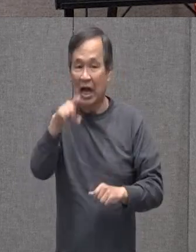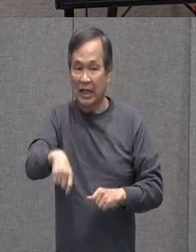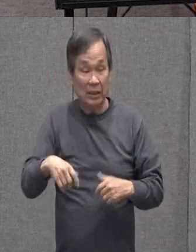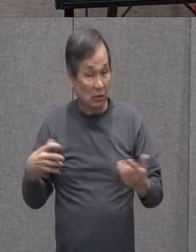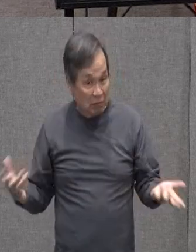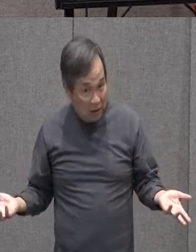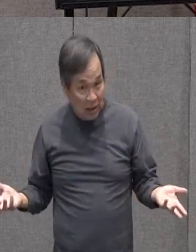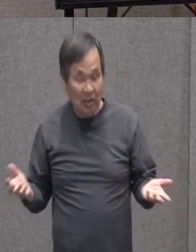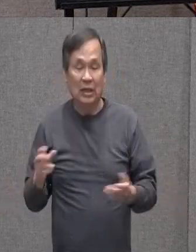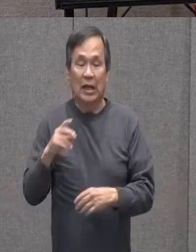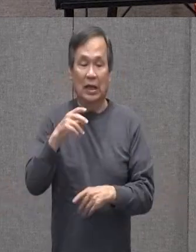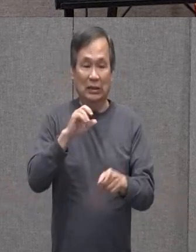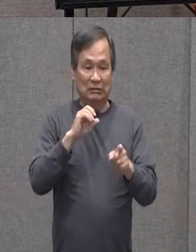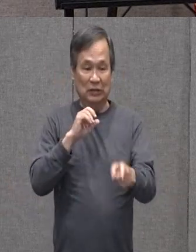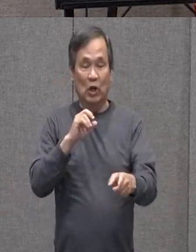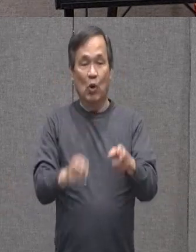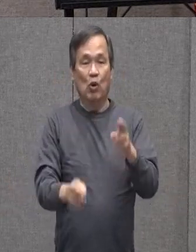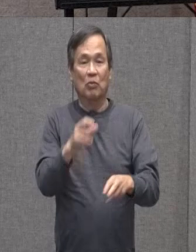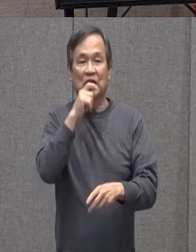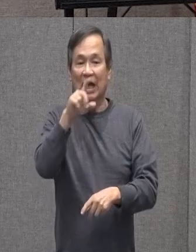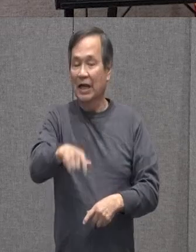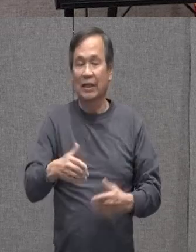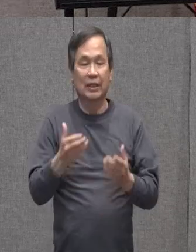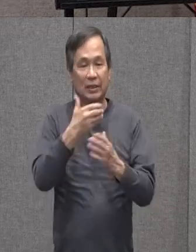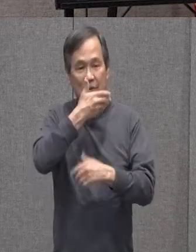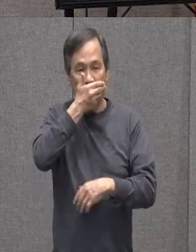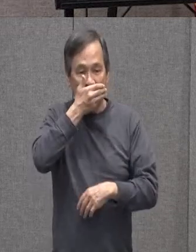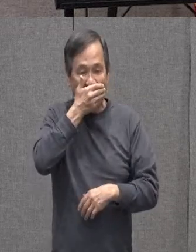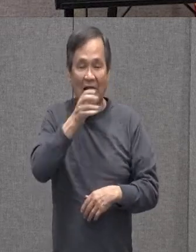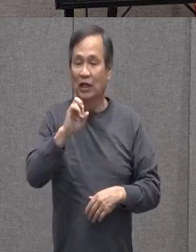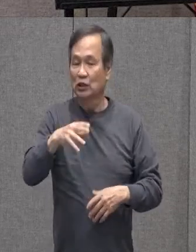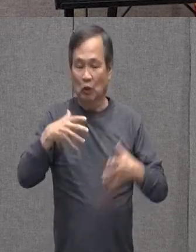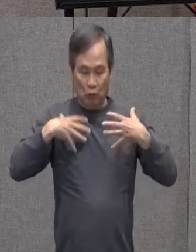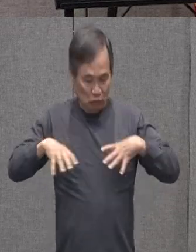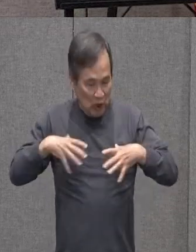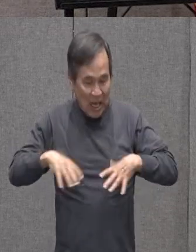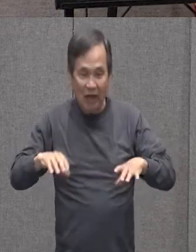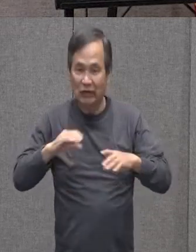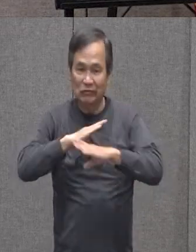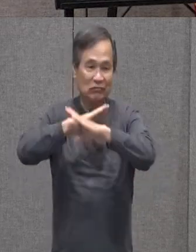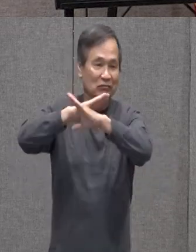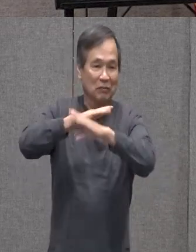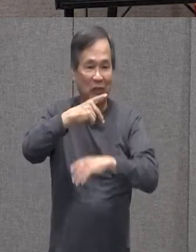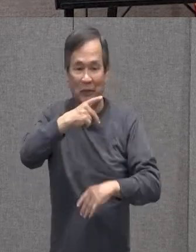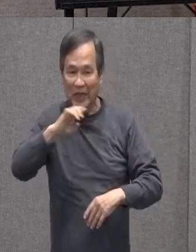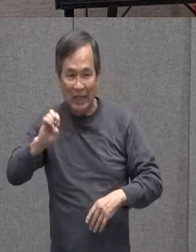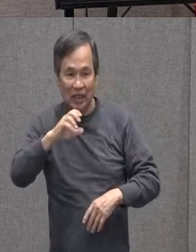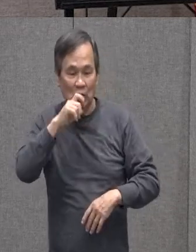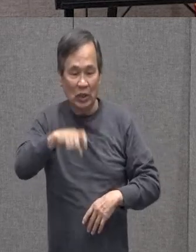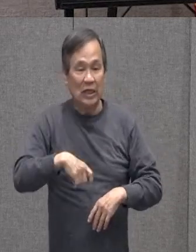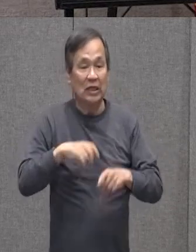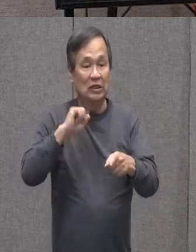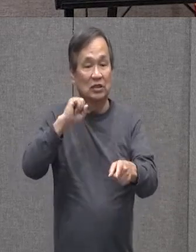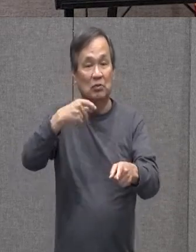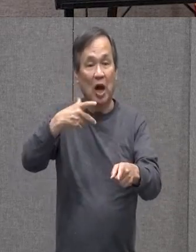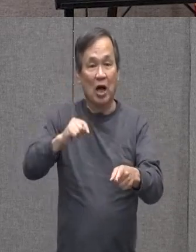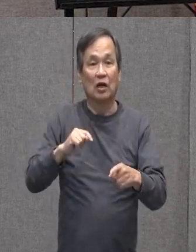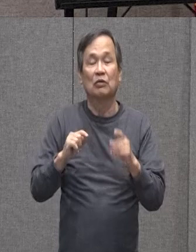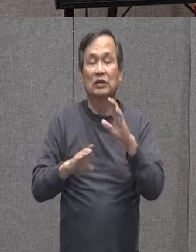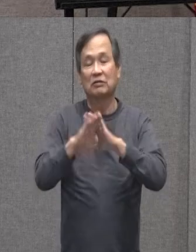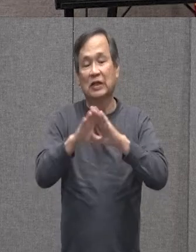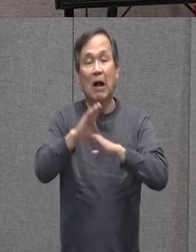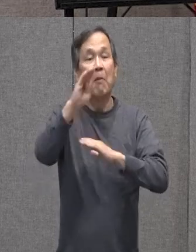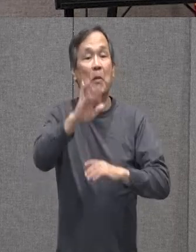interview. Spot doesn't need to wear a mask or gown. Spot was developed by robotics firm Boston